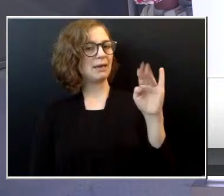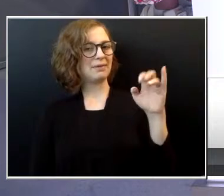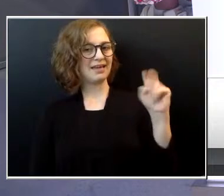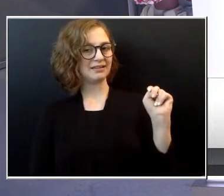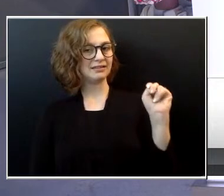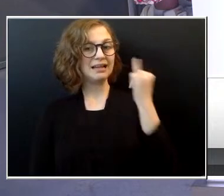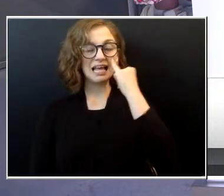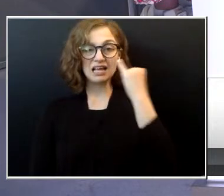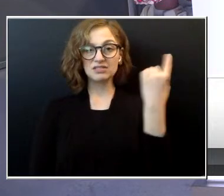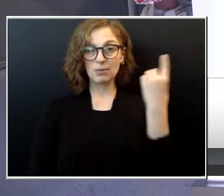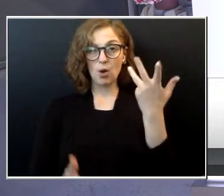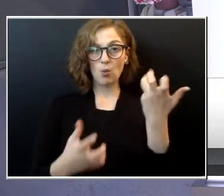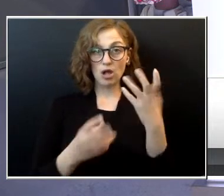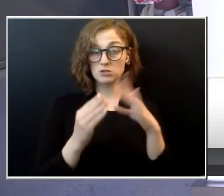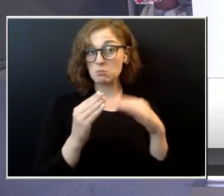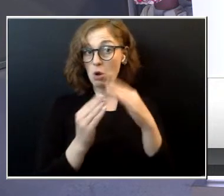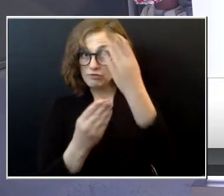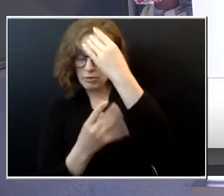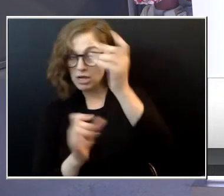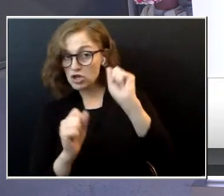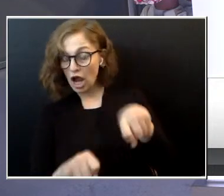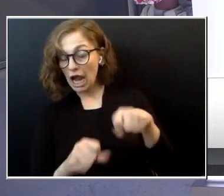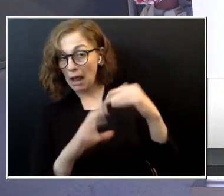that email, correct? Correct.